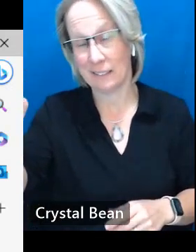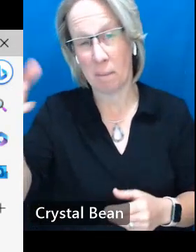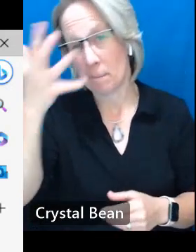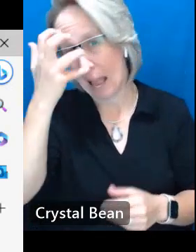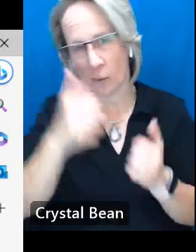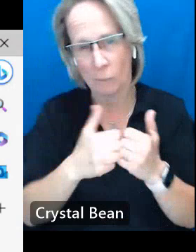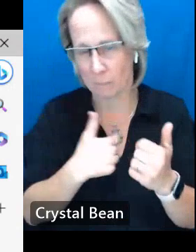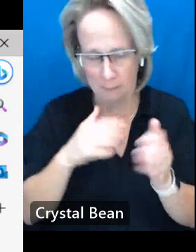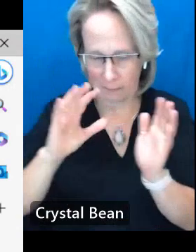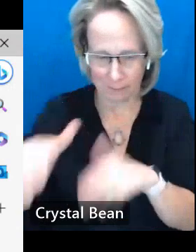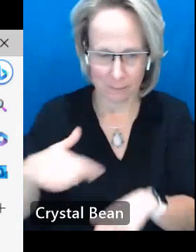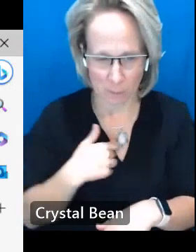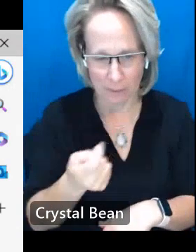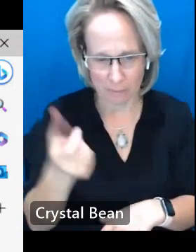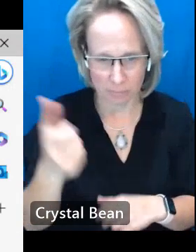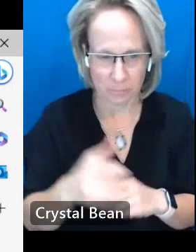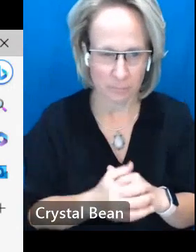Journal, and